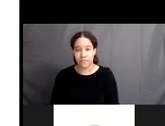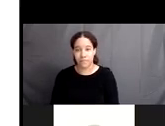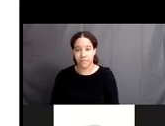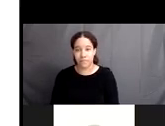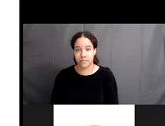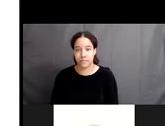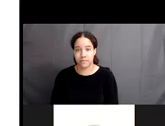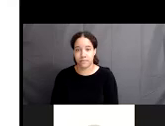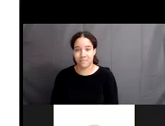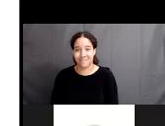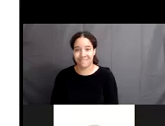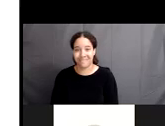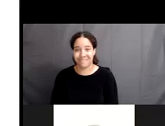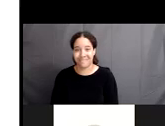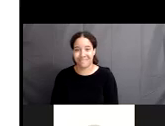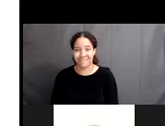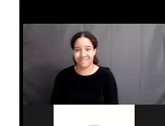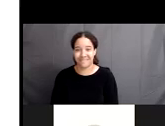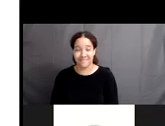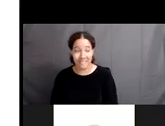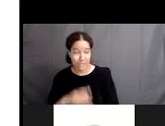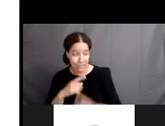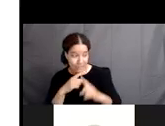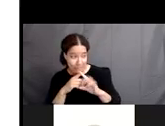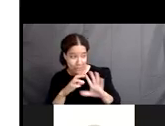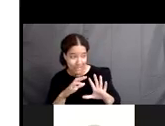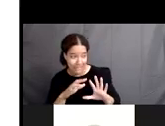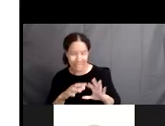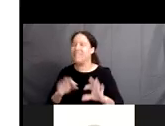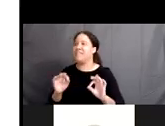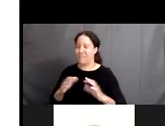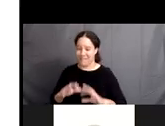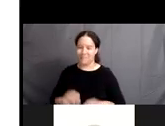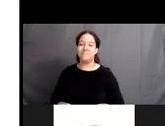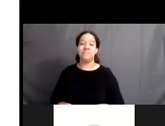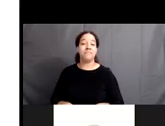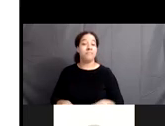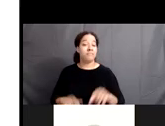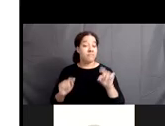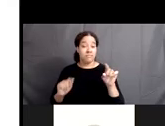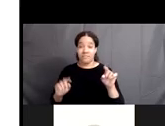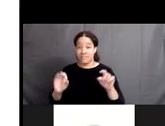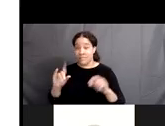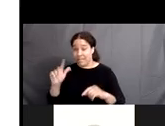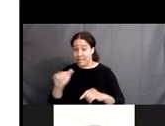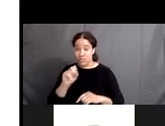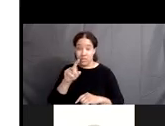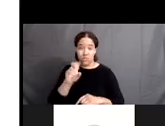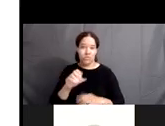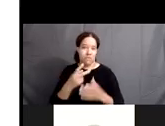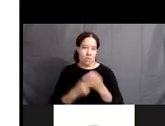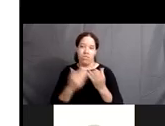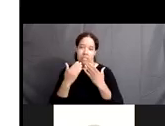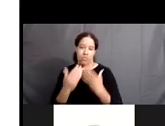You're muted, Kimberly. There we go. Thank you both for that answer. I'm going to ask